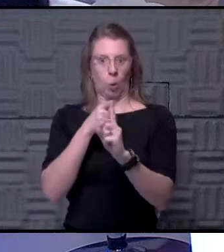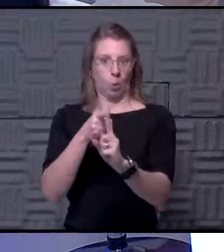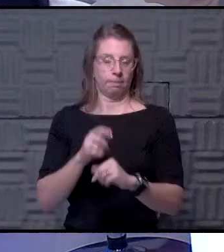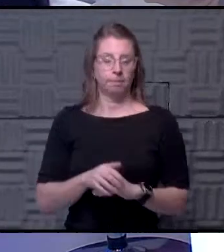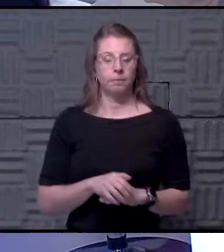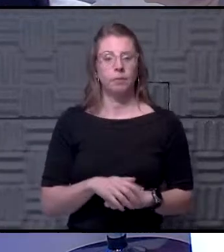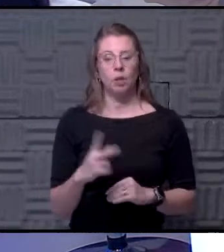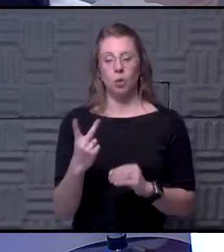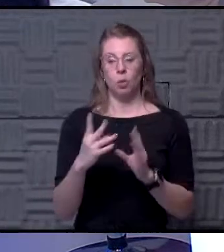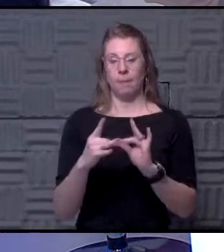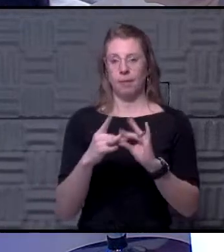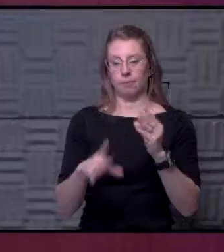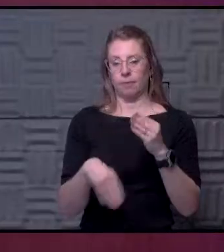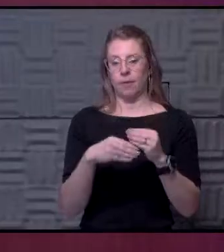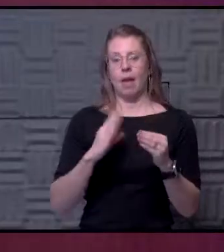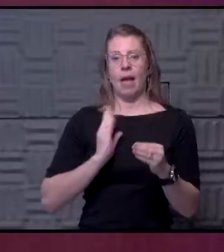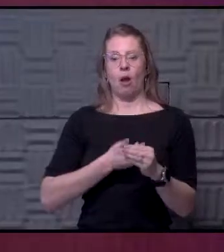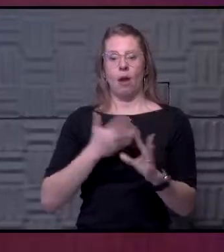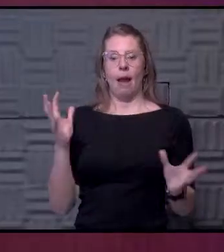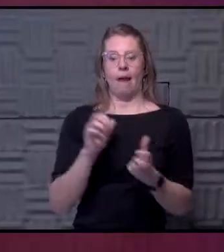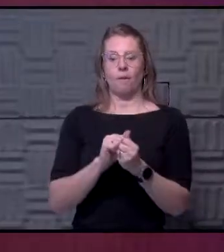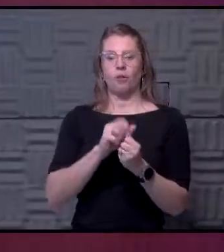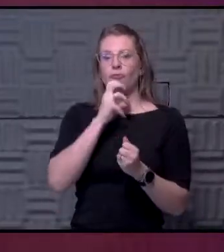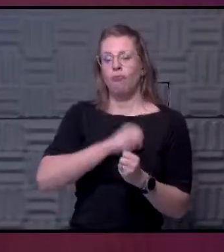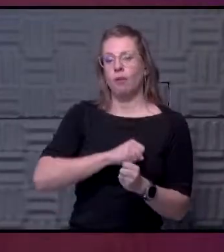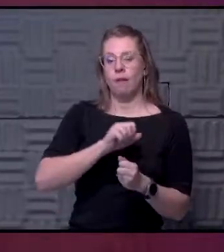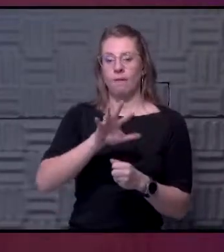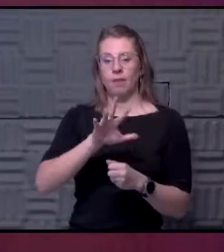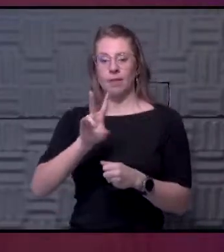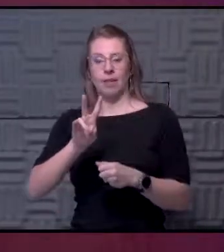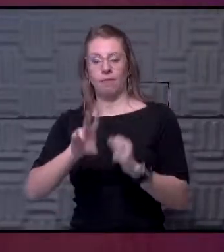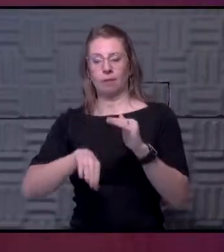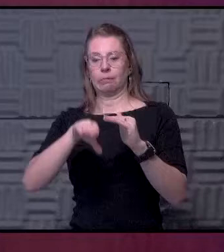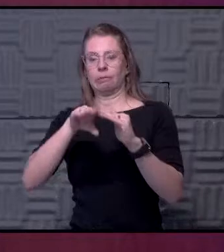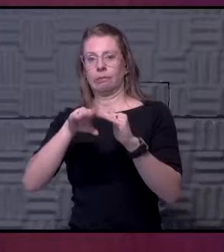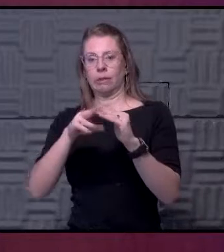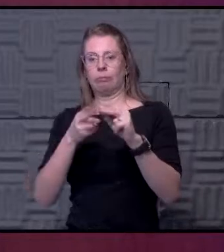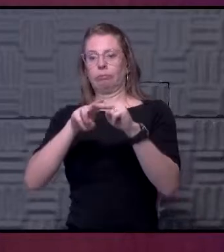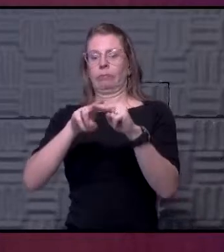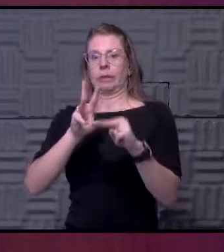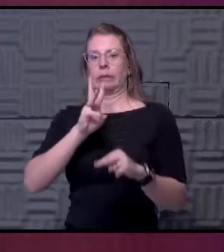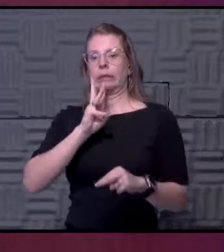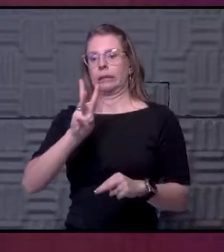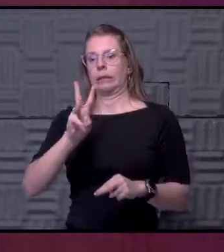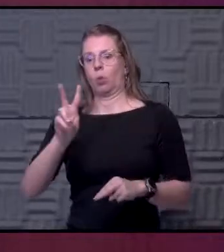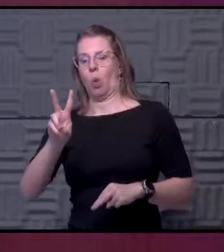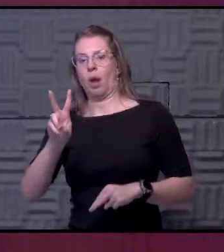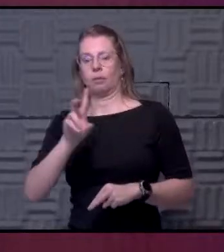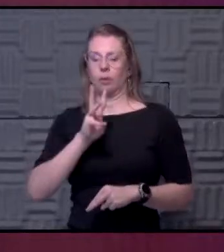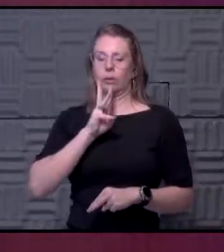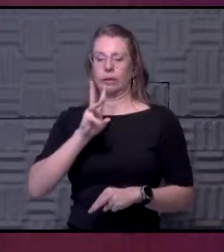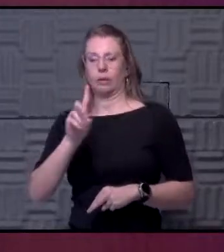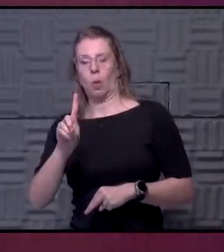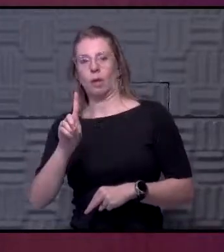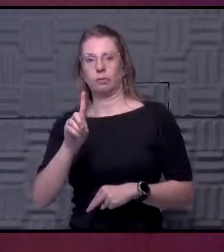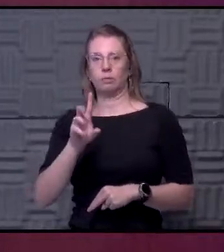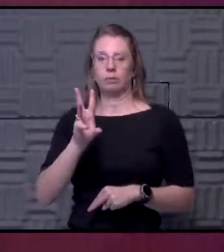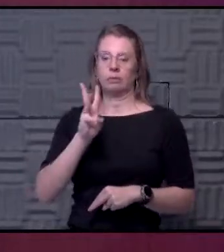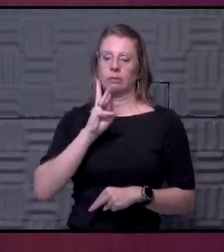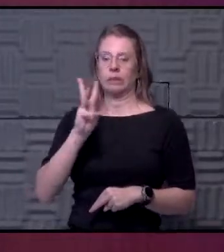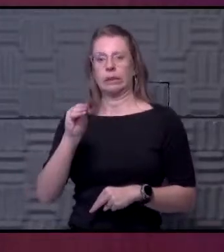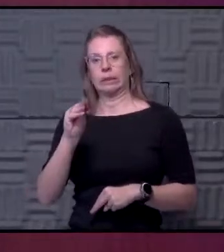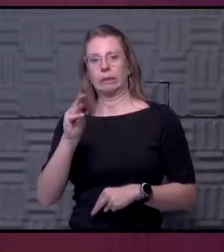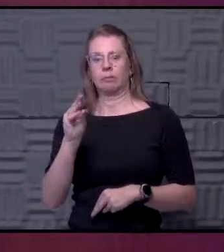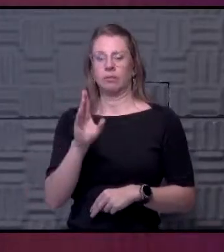comments. First, our average age has gone from 57 up to about 60, 61 currently, which is interesting without nursing home,